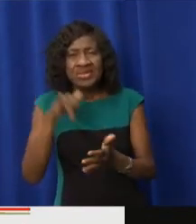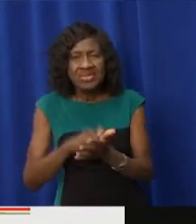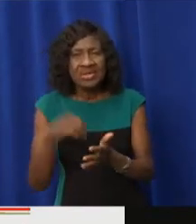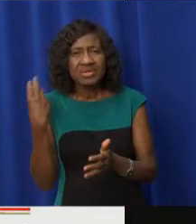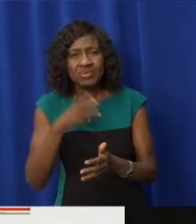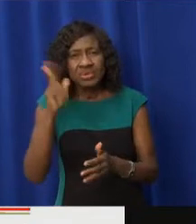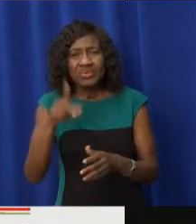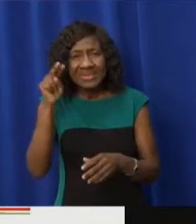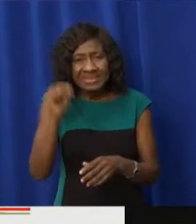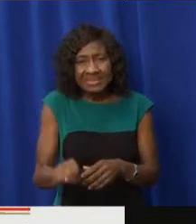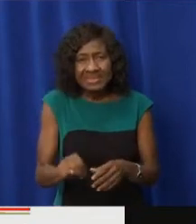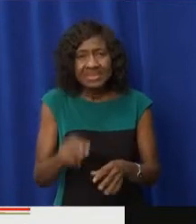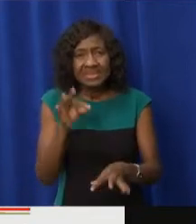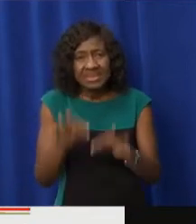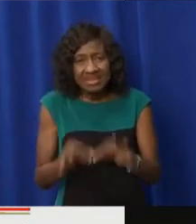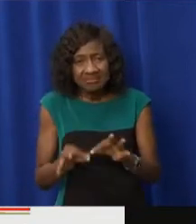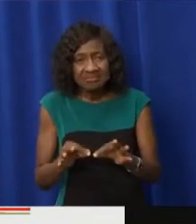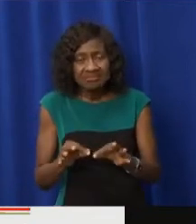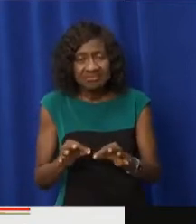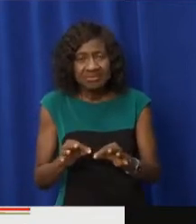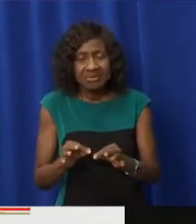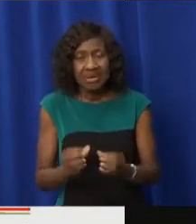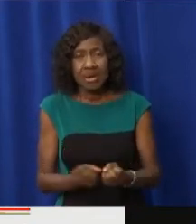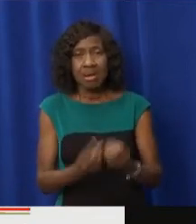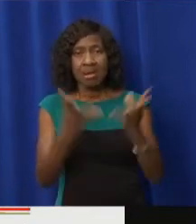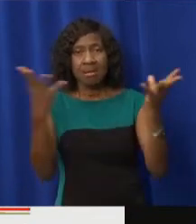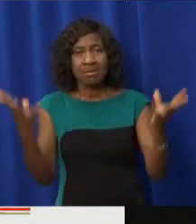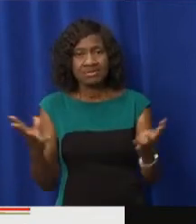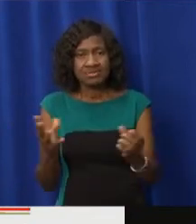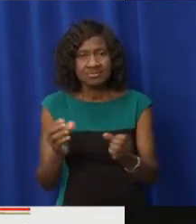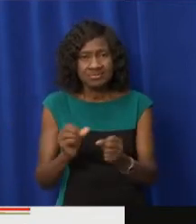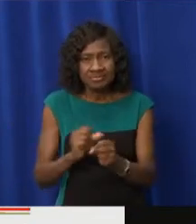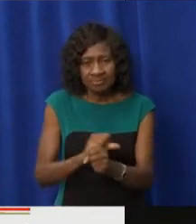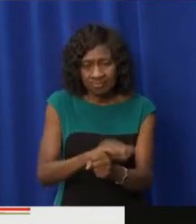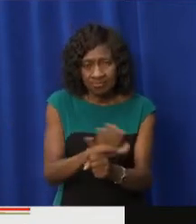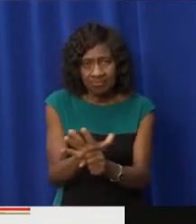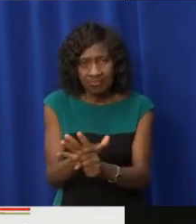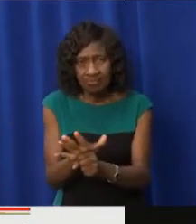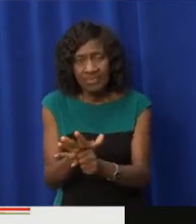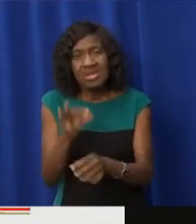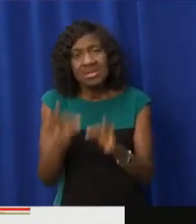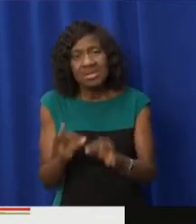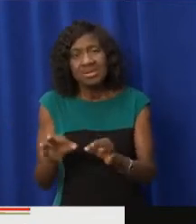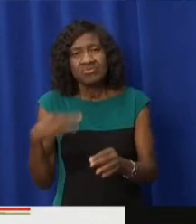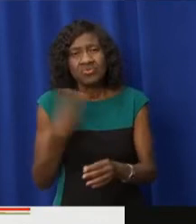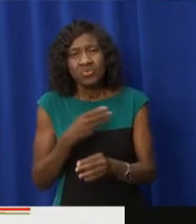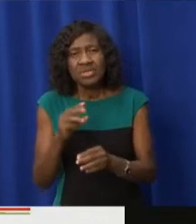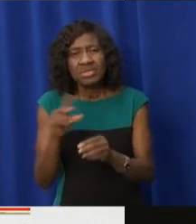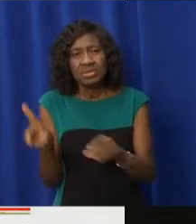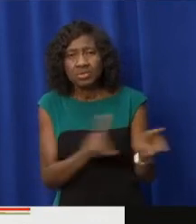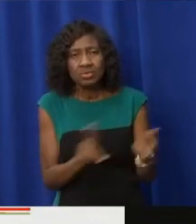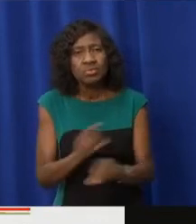an explosion of COVID-19 without any mitigating factors, if we don't do anything about it.